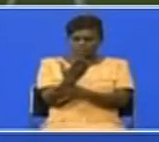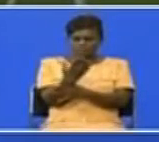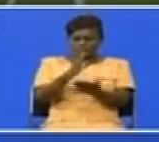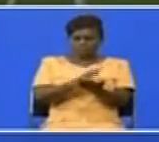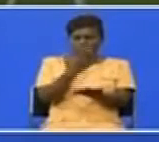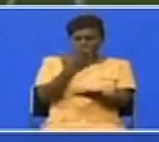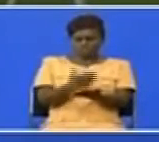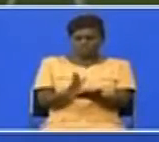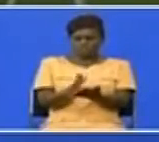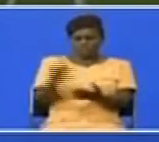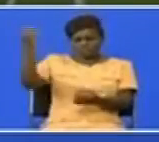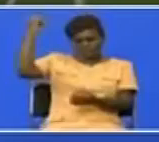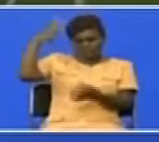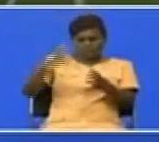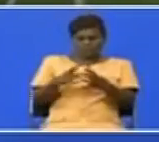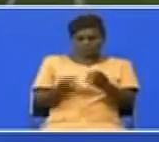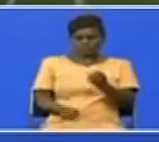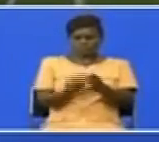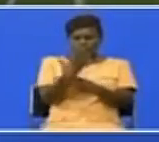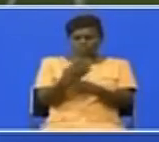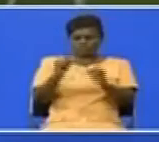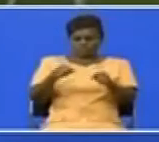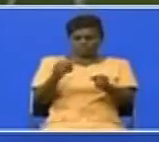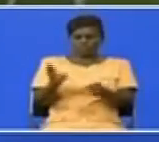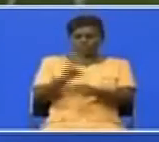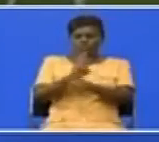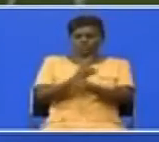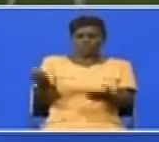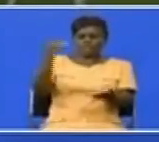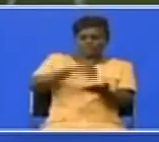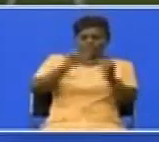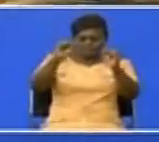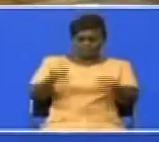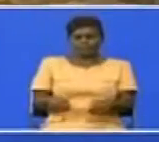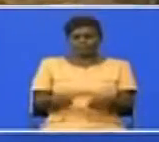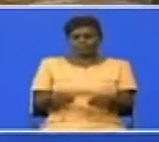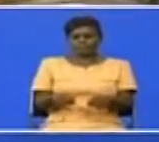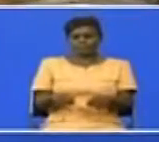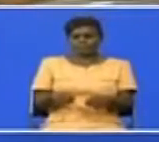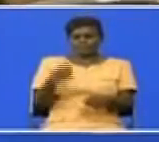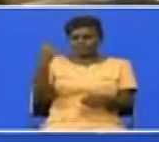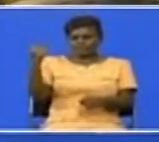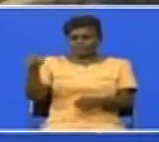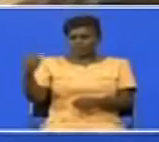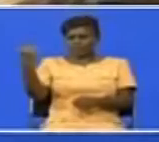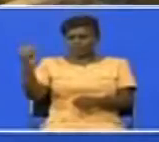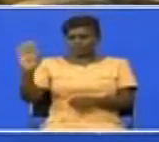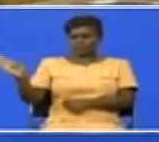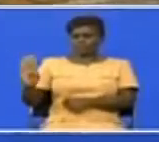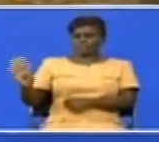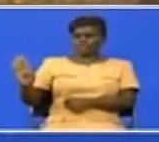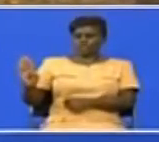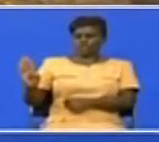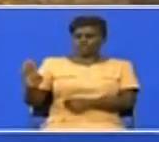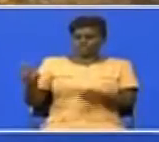It increased power generation and the share of renewable energy in the Kenyan mix. The 5.5 billion shillings